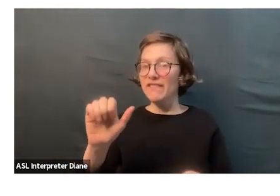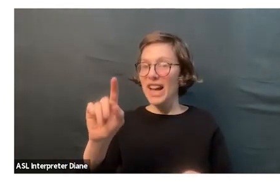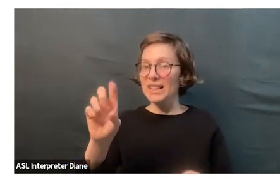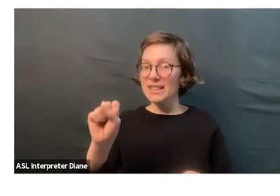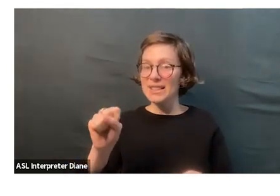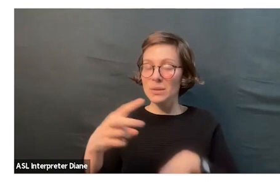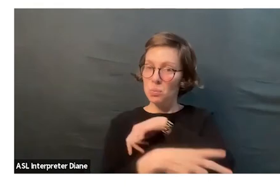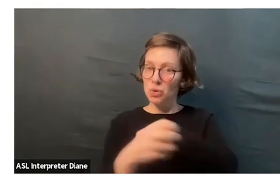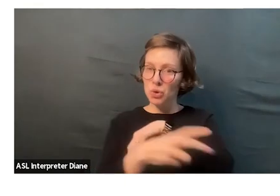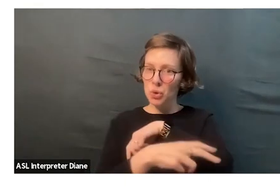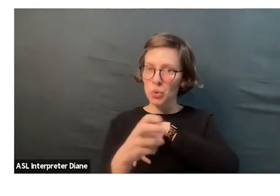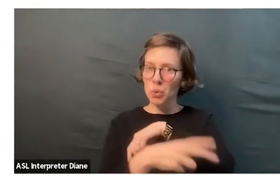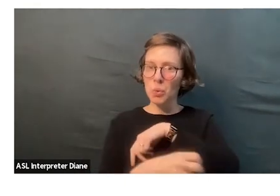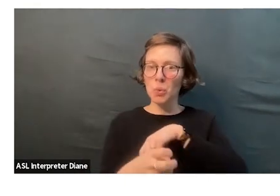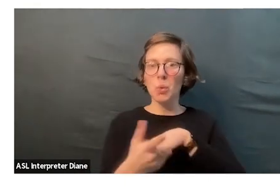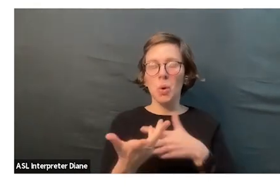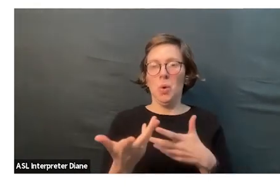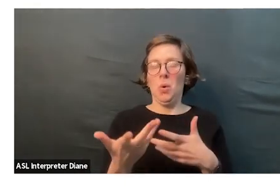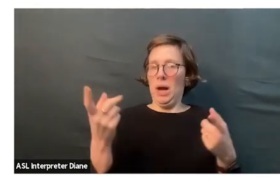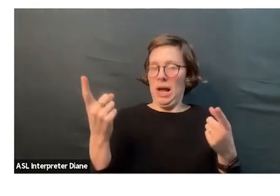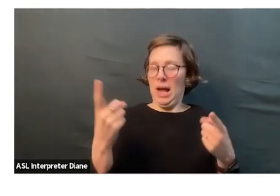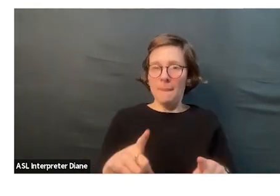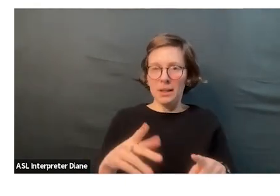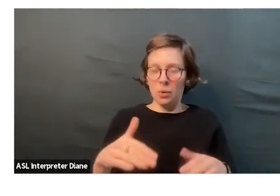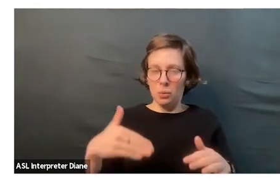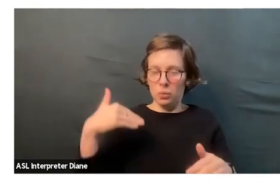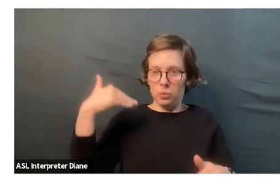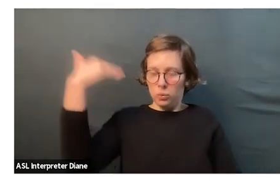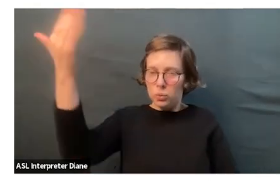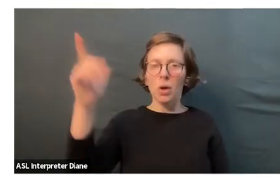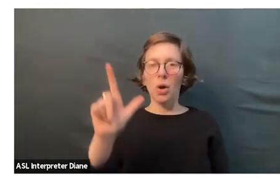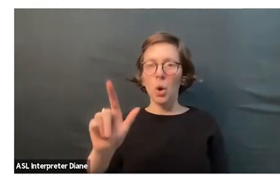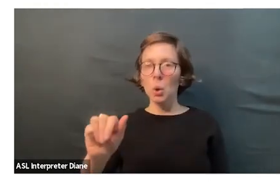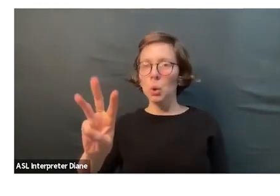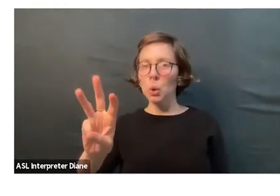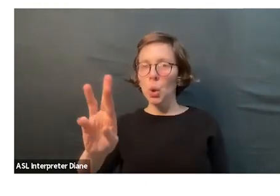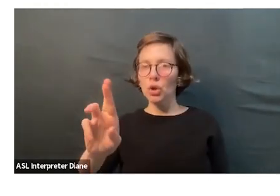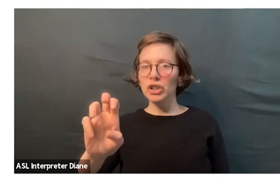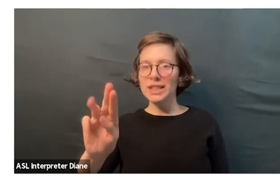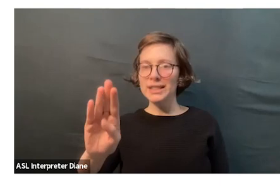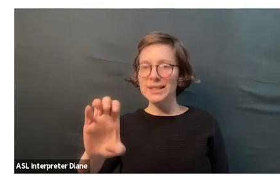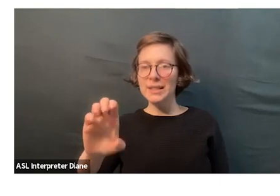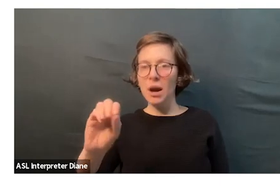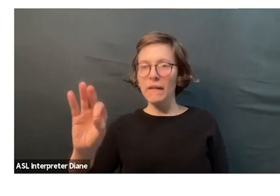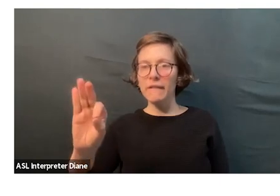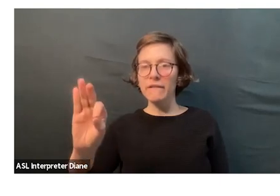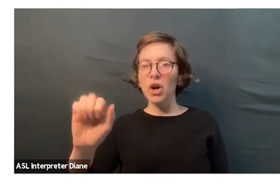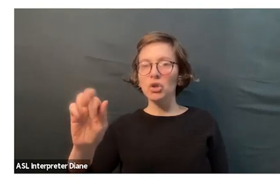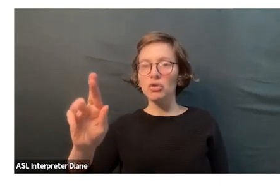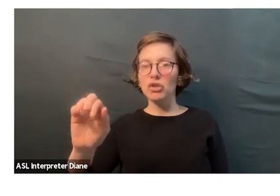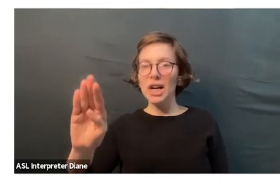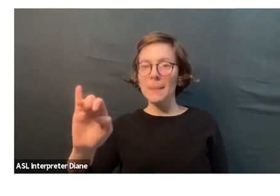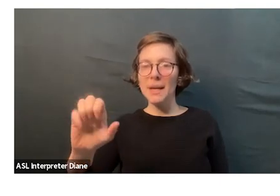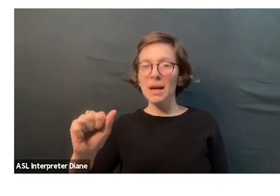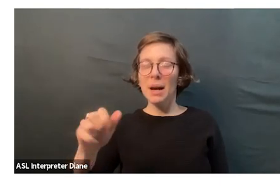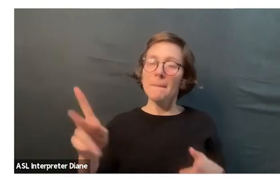was responsible for seeing the illegal pillaging and looting of artifacts into many of the British